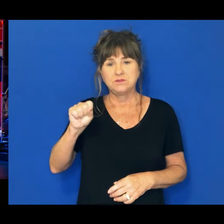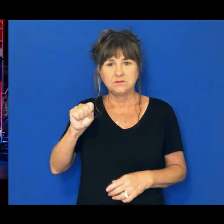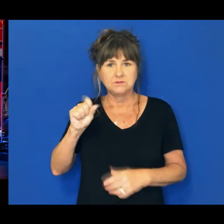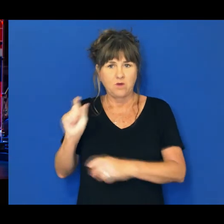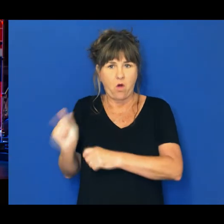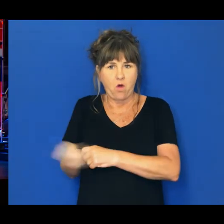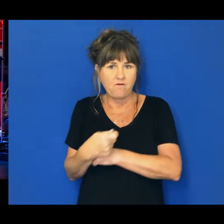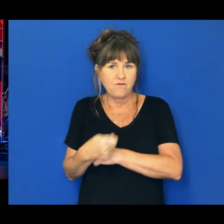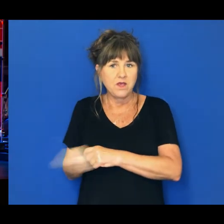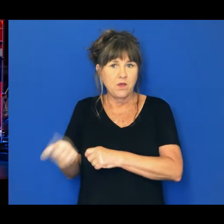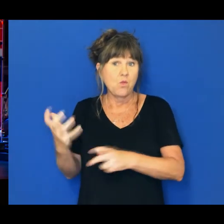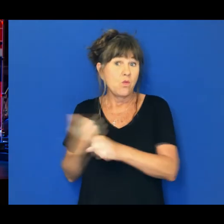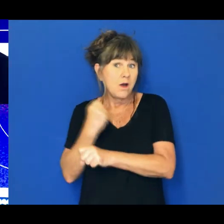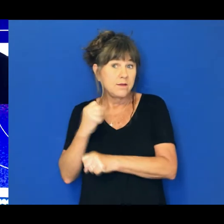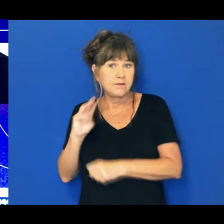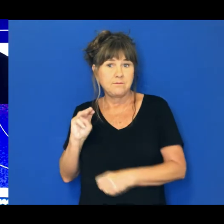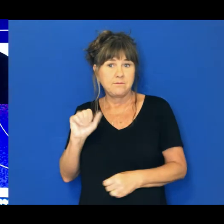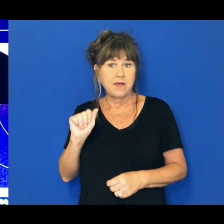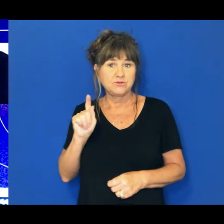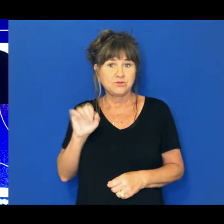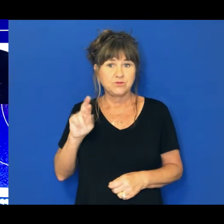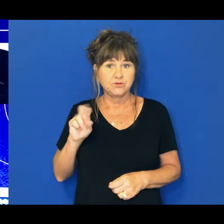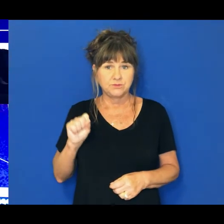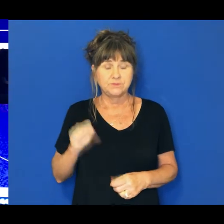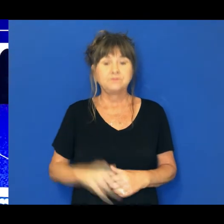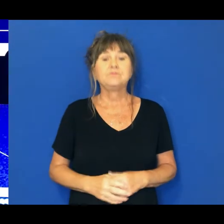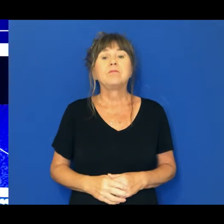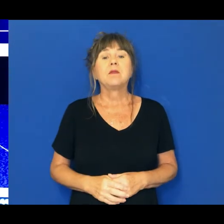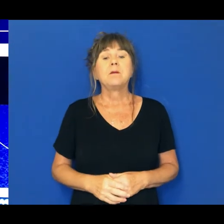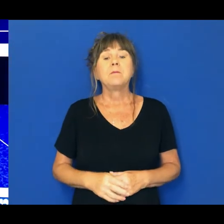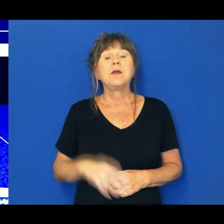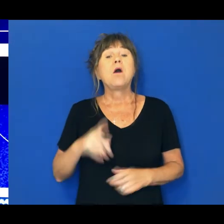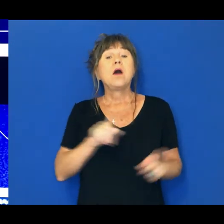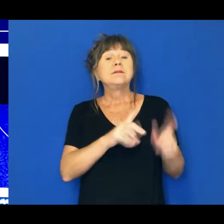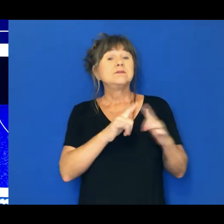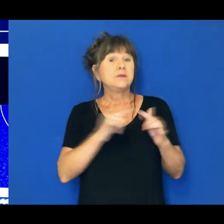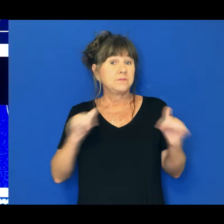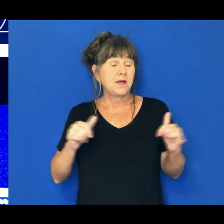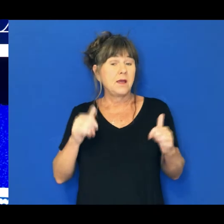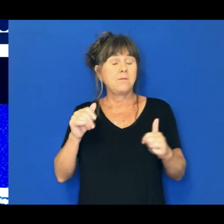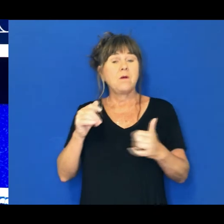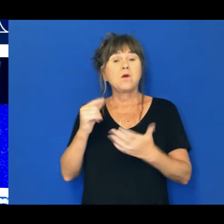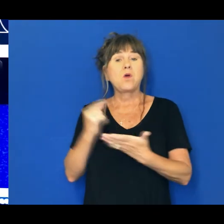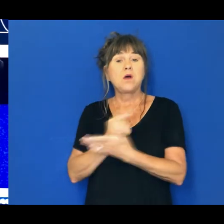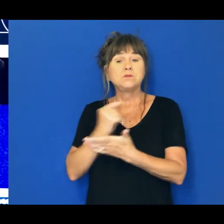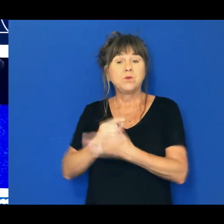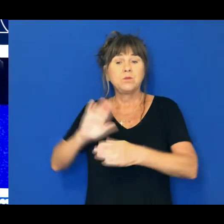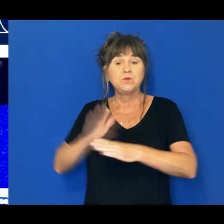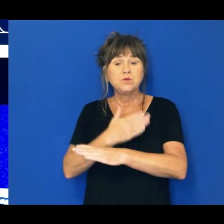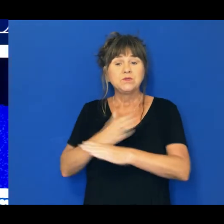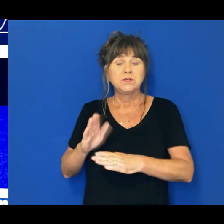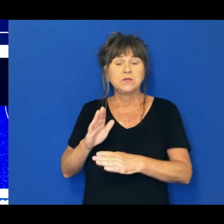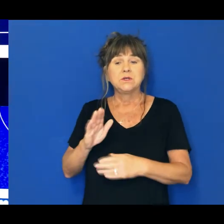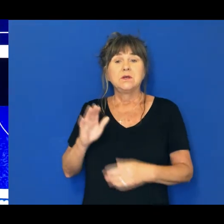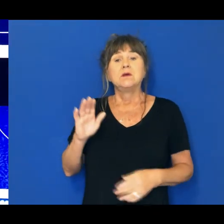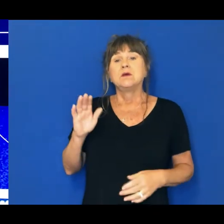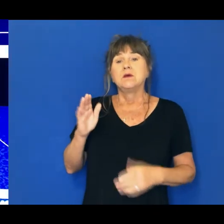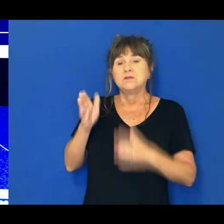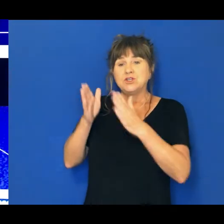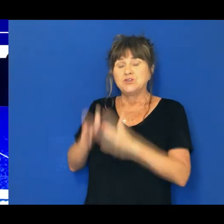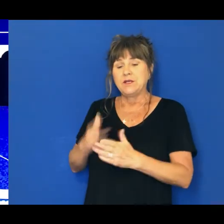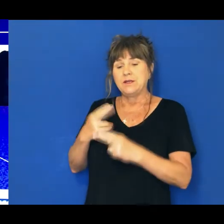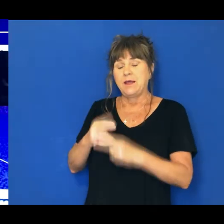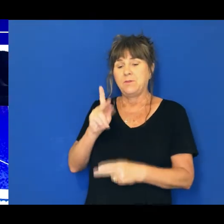coming out party. But also in 1997, there was a gospel artist named Kirk Franklin. Come on. And he partnered with a